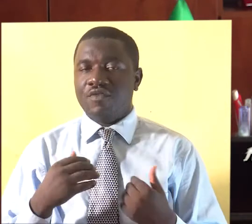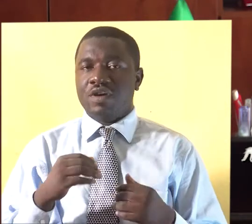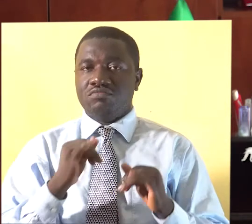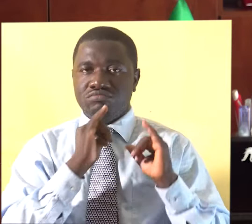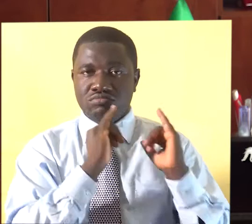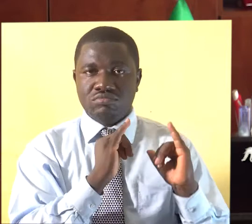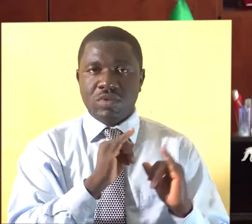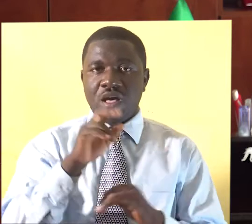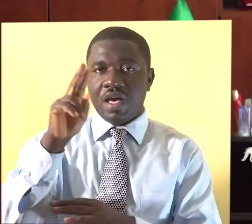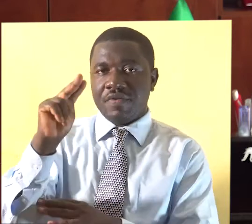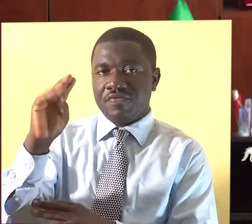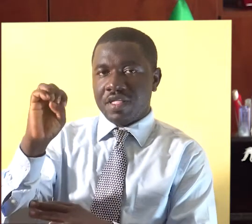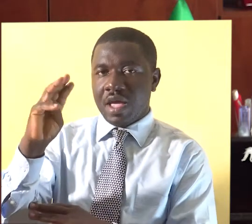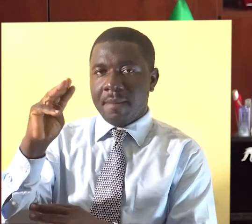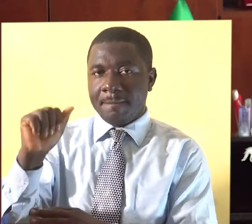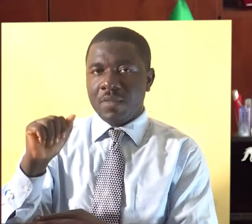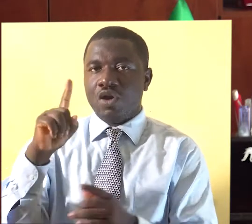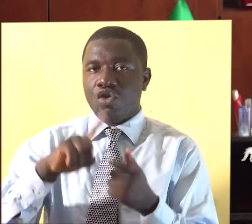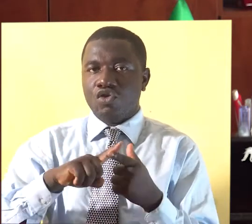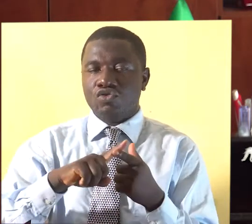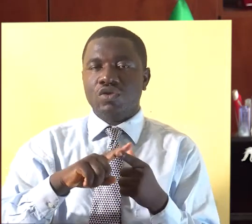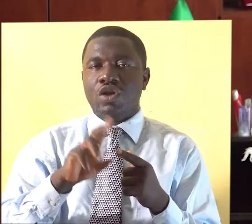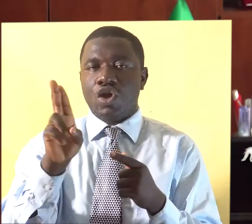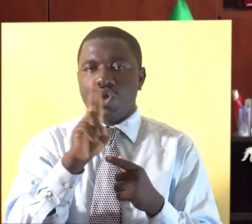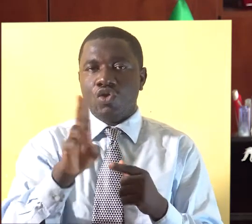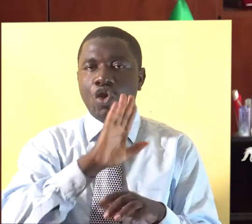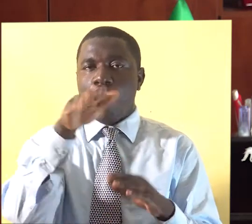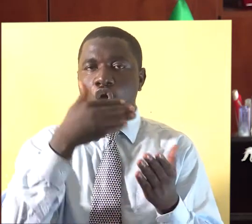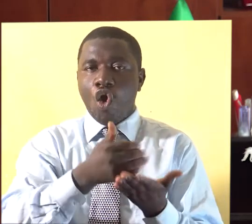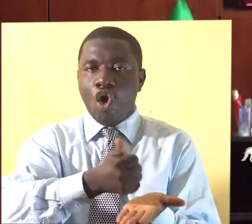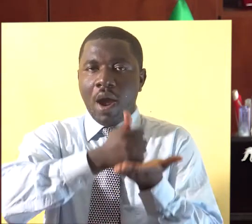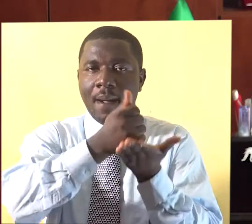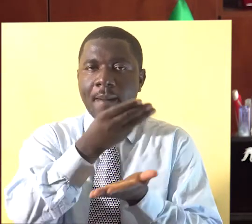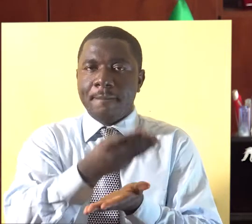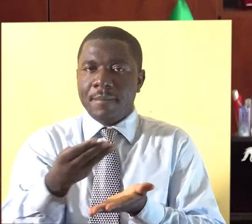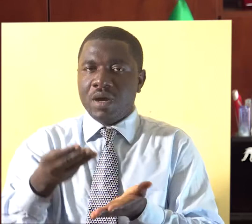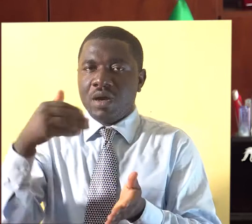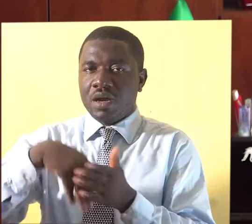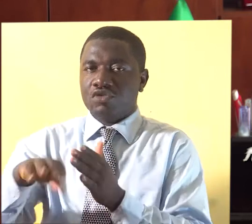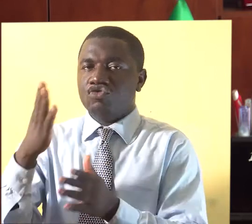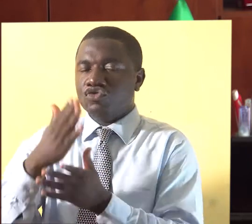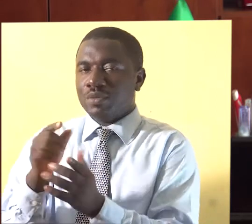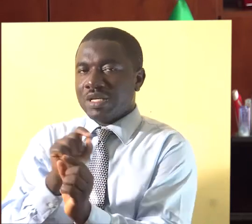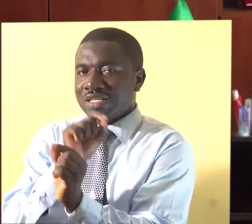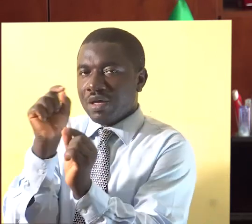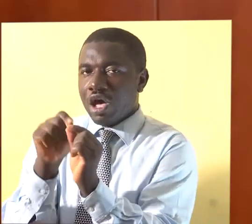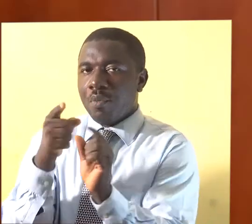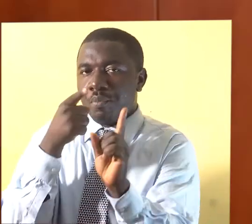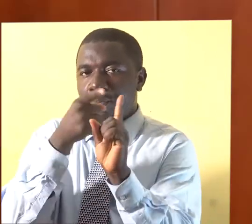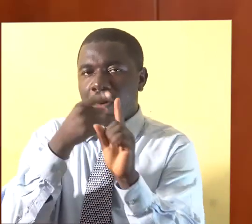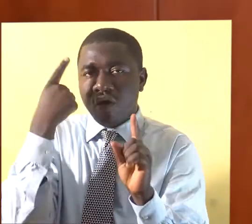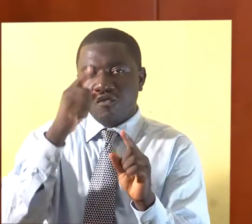Emergency Management Agency, NEMA, to deploy relief materials at specified points